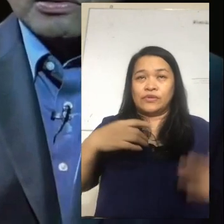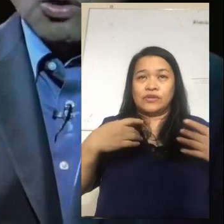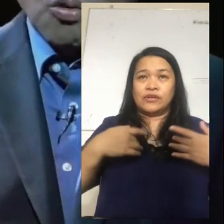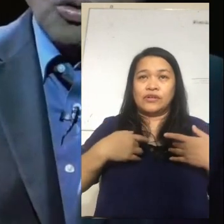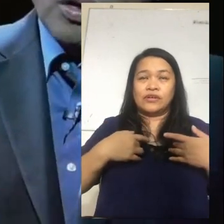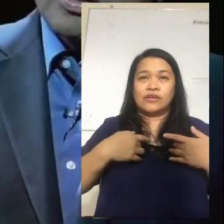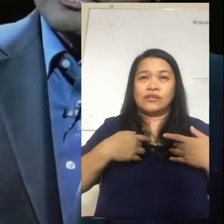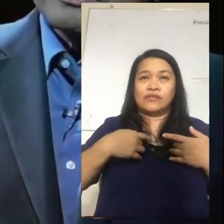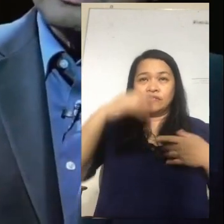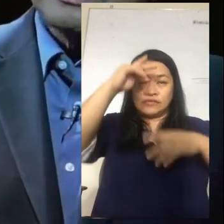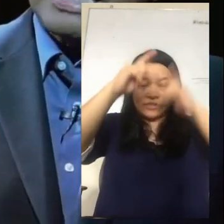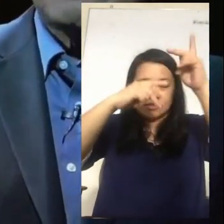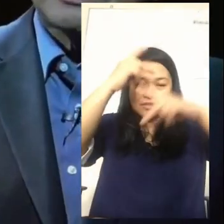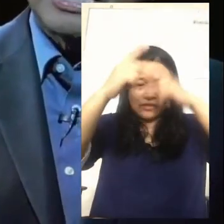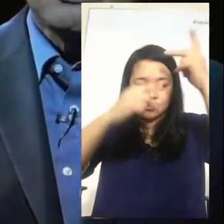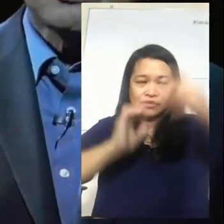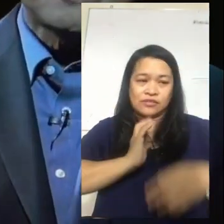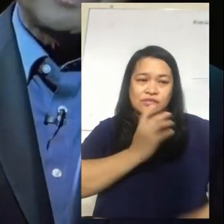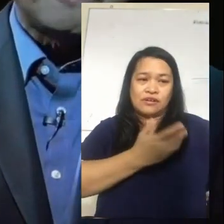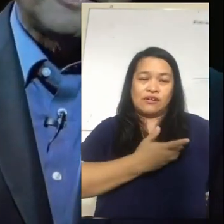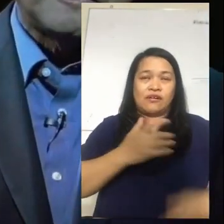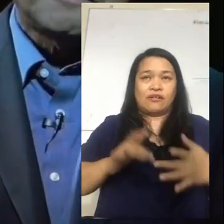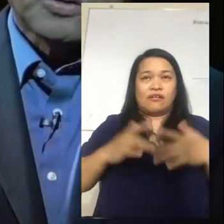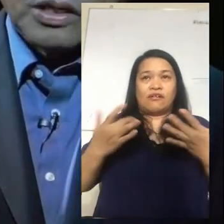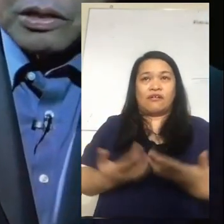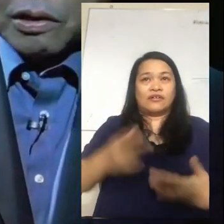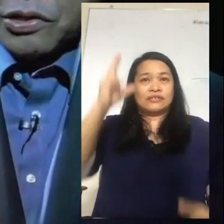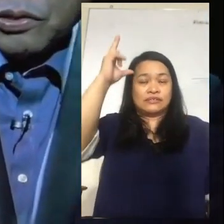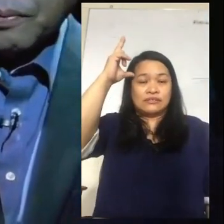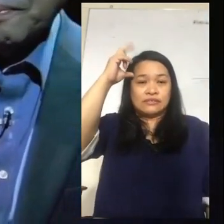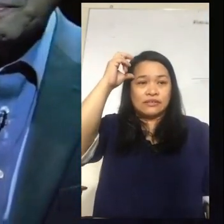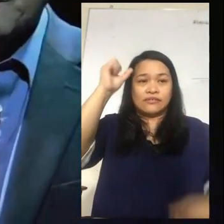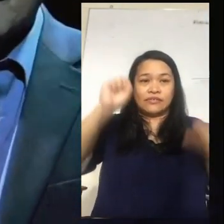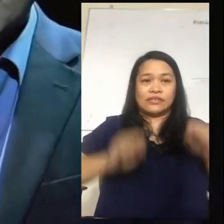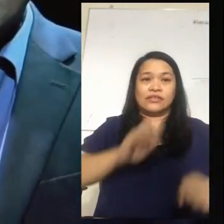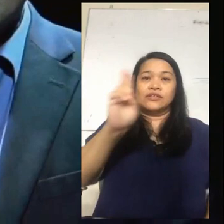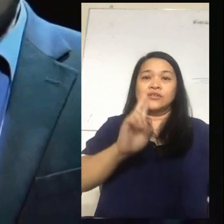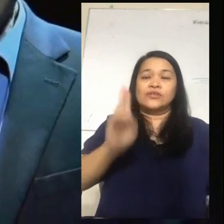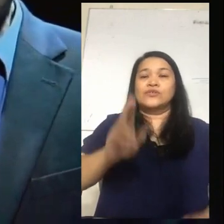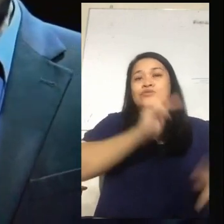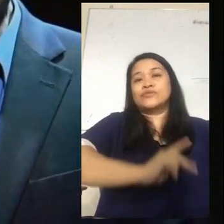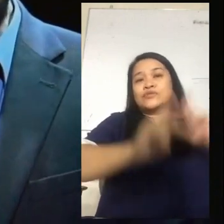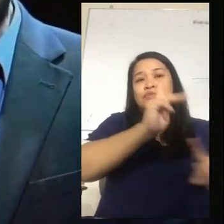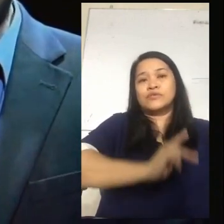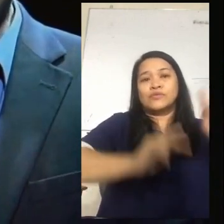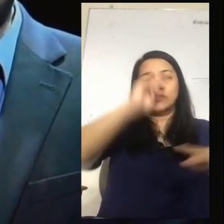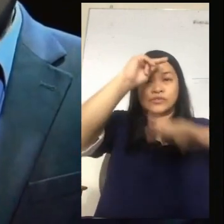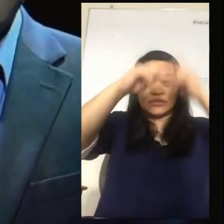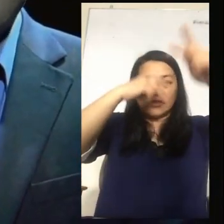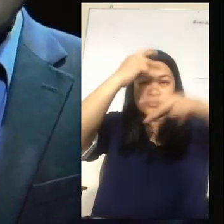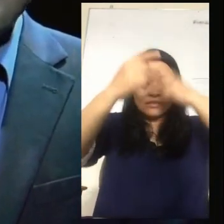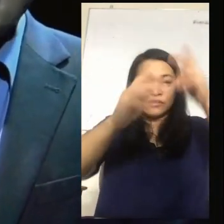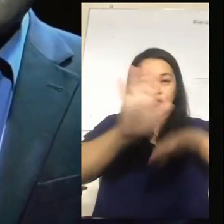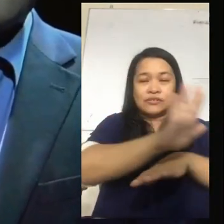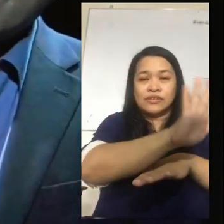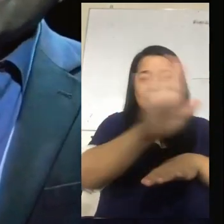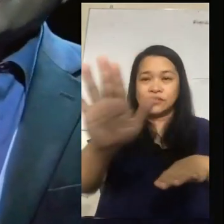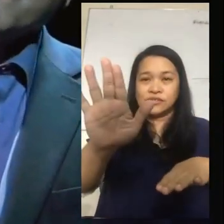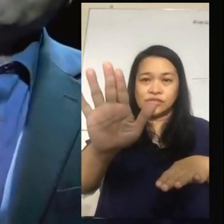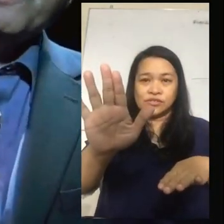hearts. So, the devil can use people to discourage you. So one of the things that you need to do is